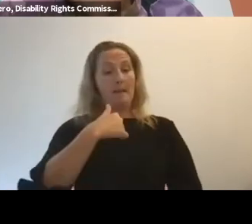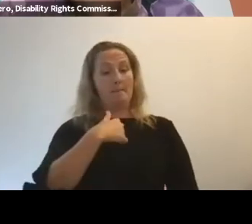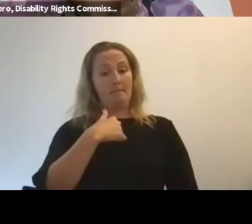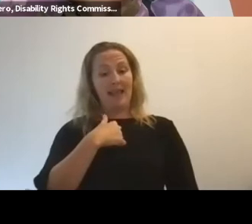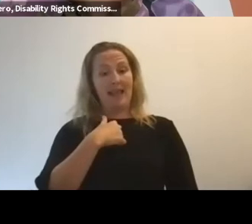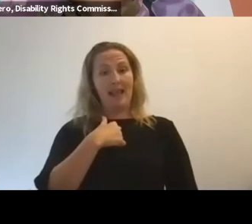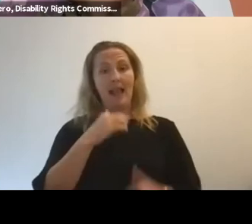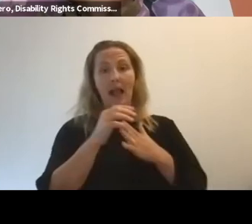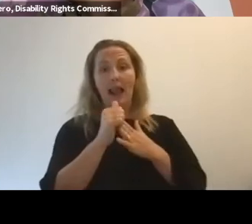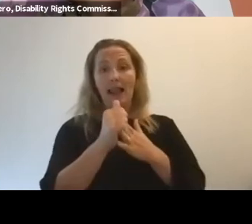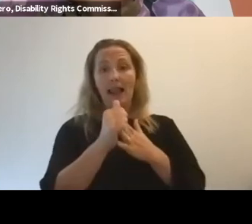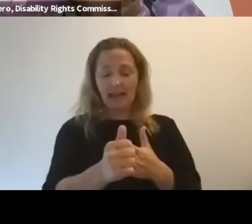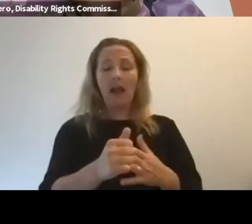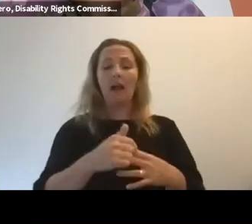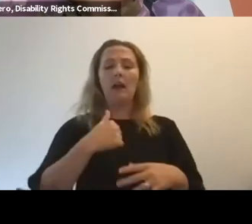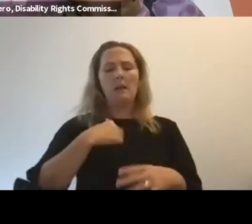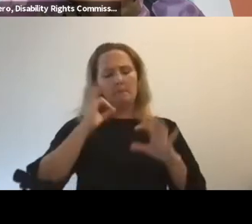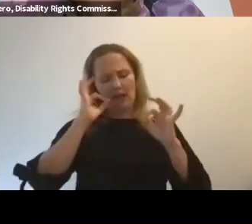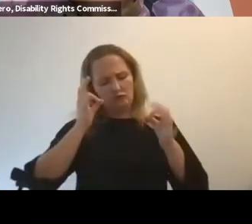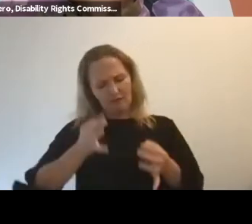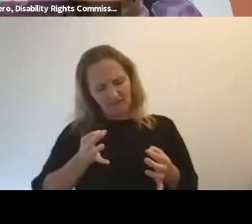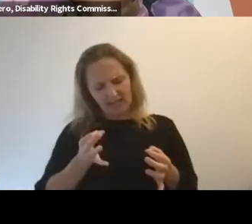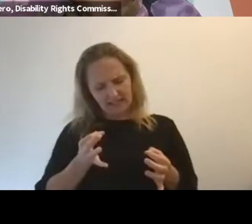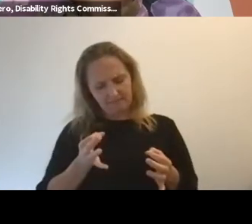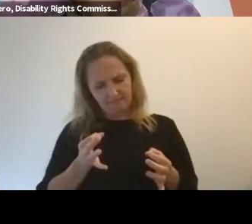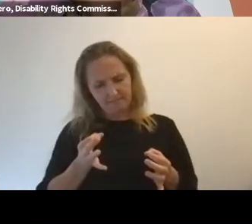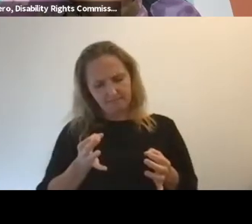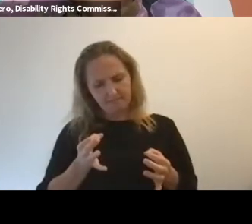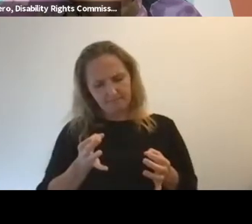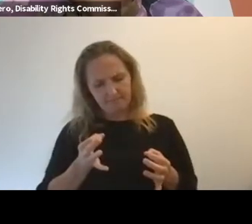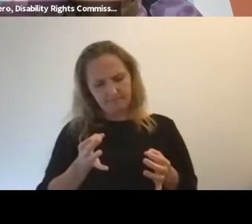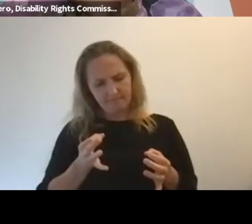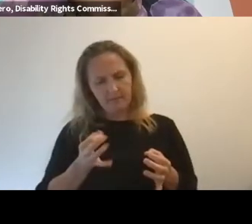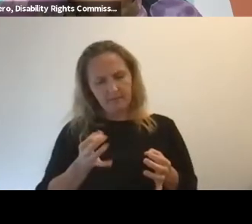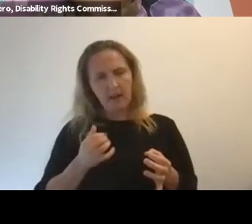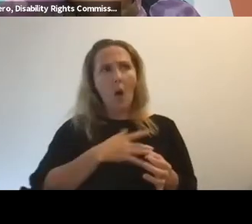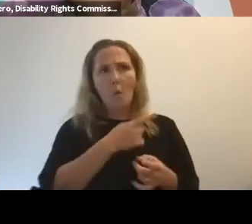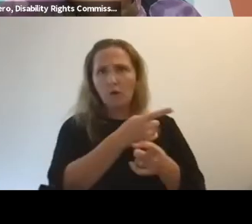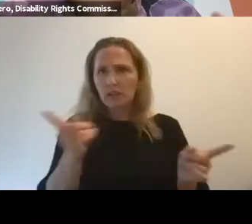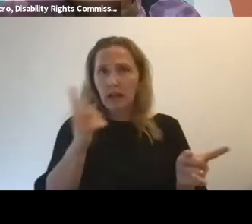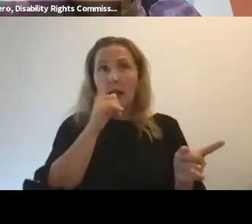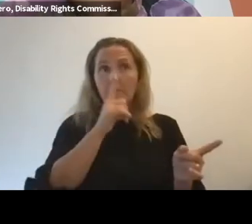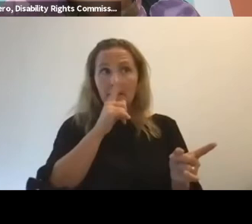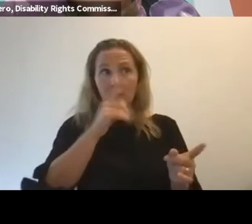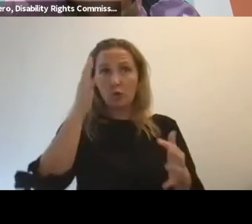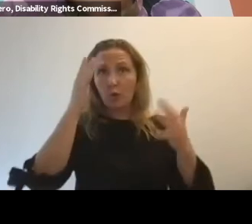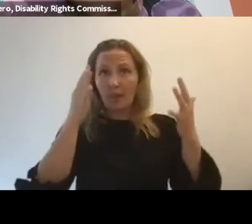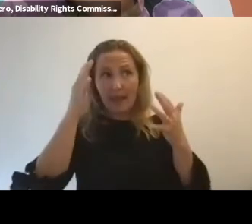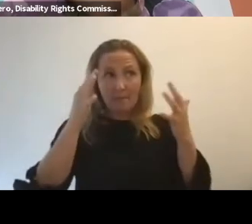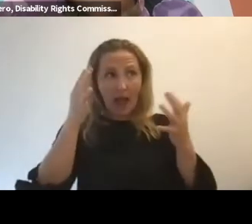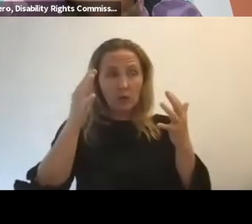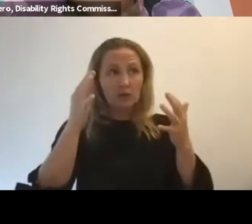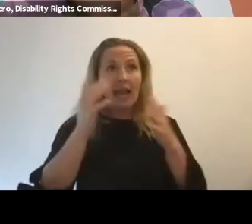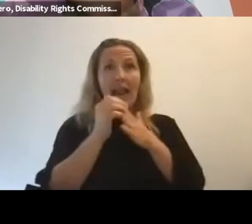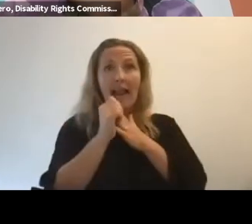is really getting people to think about leading with the information that we have with us right